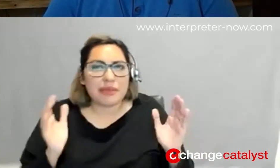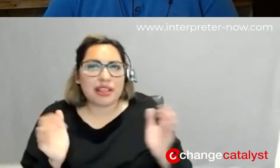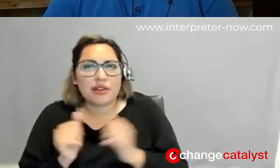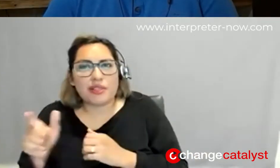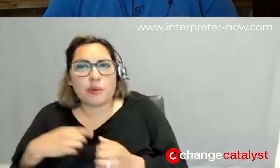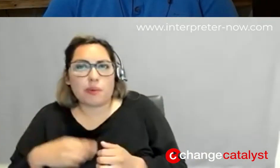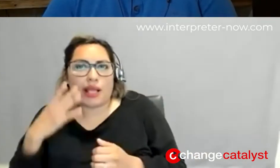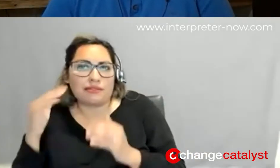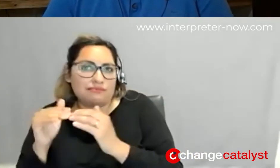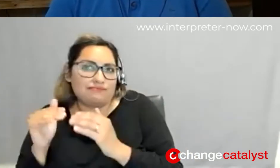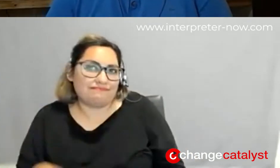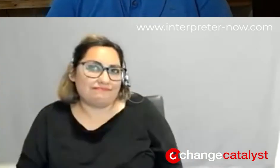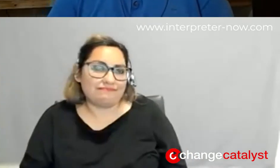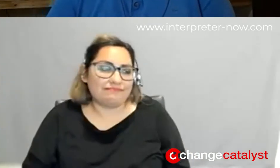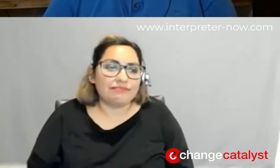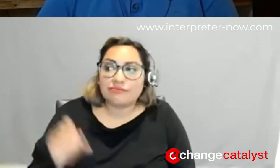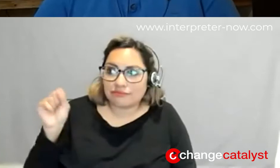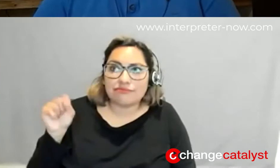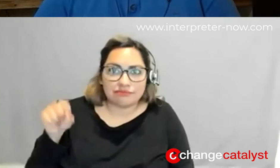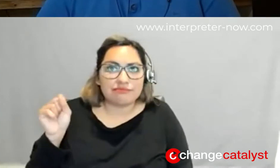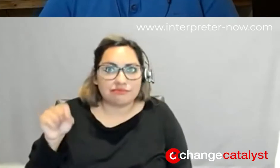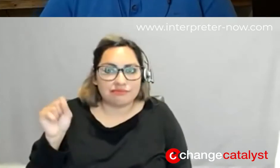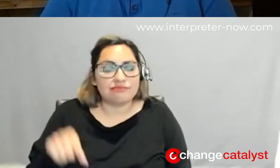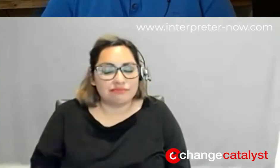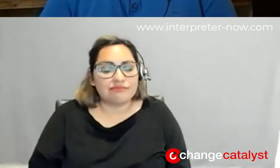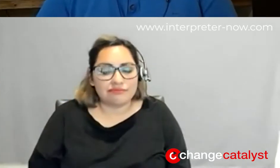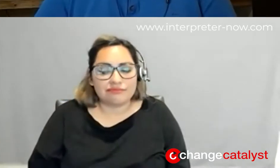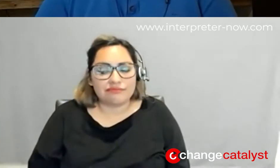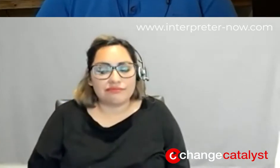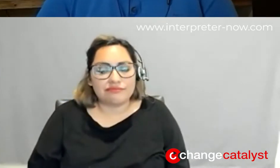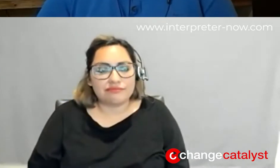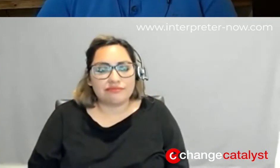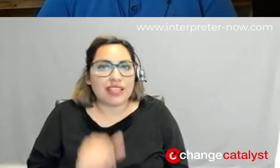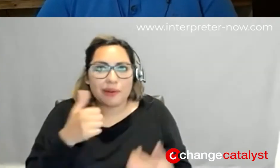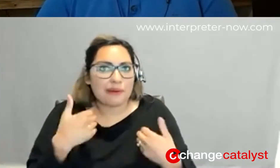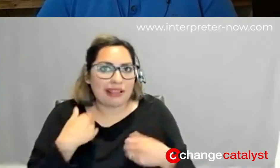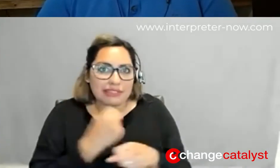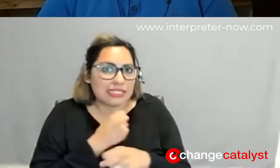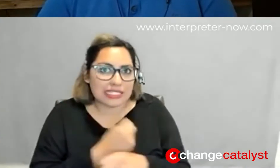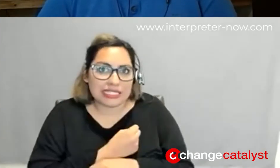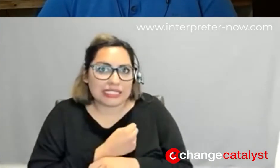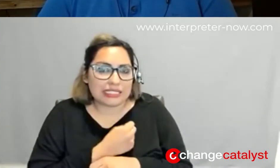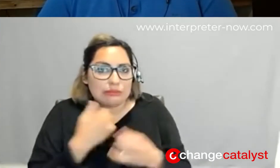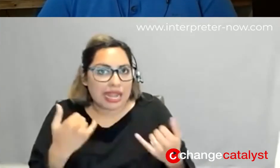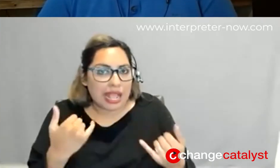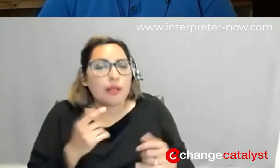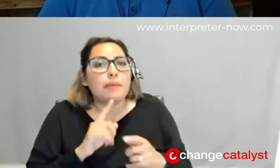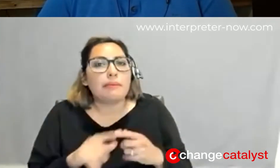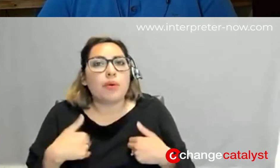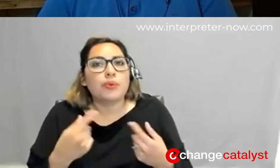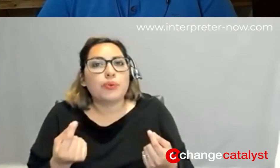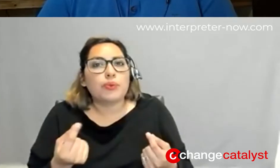colleagues. Absolutely. Absolutely. I don't have the statistics offhand, but what we'll do is we'll share